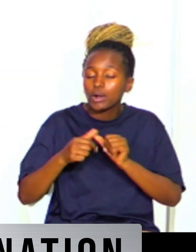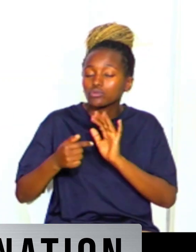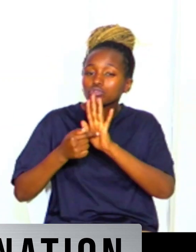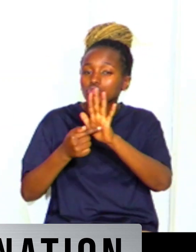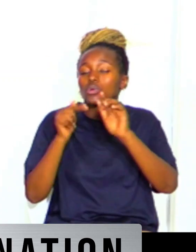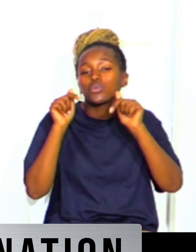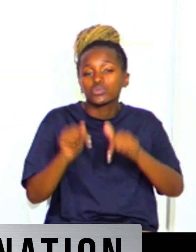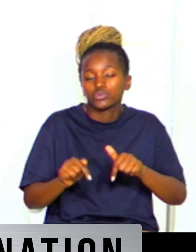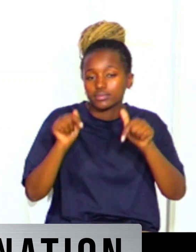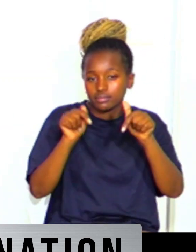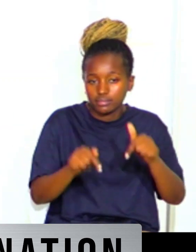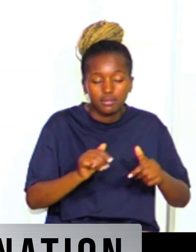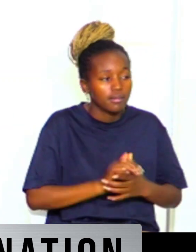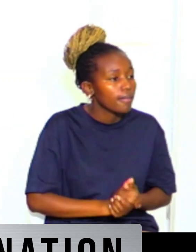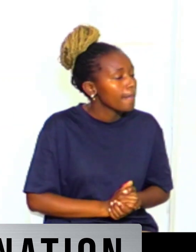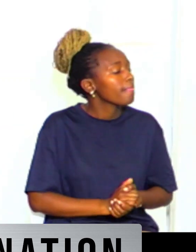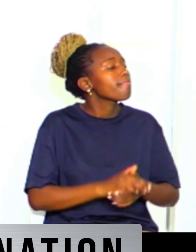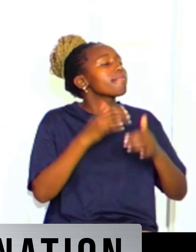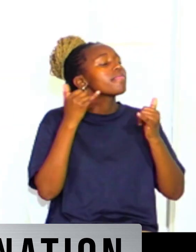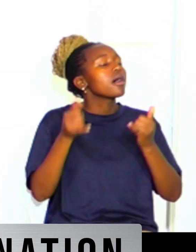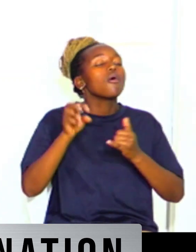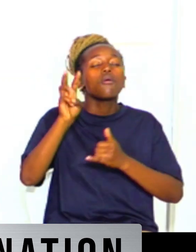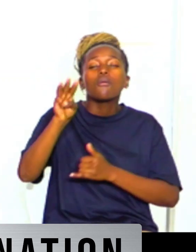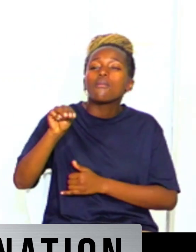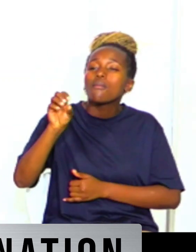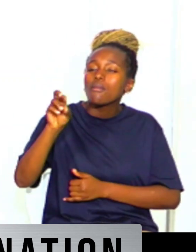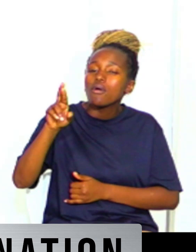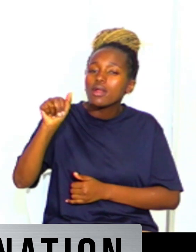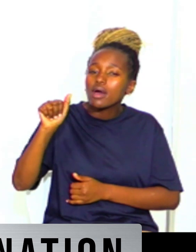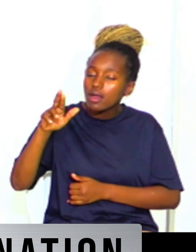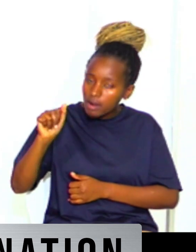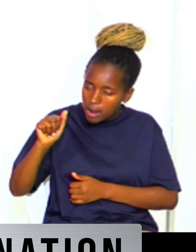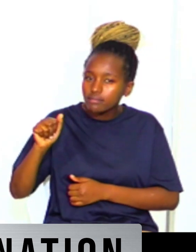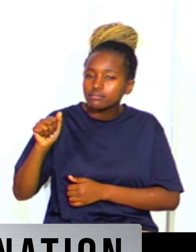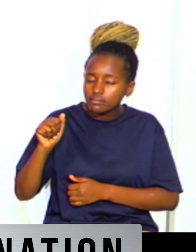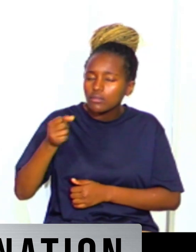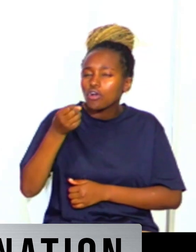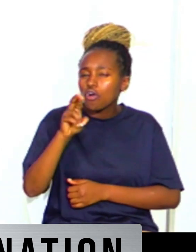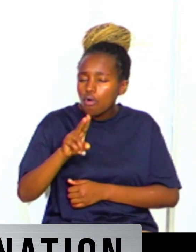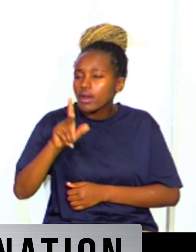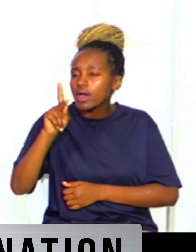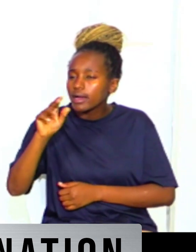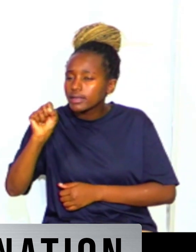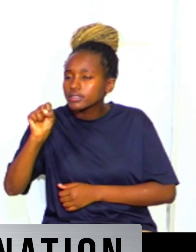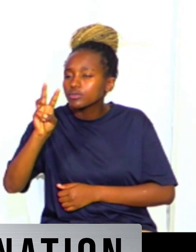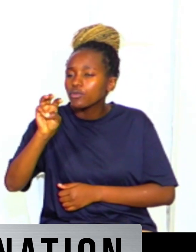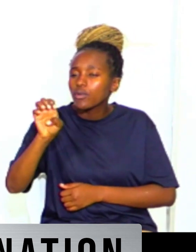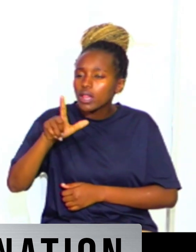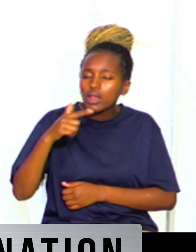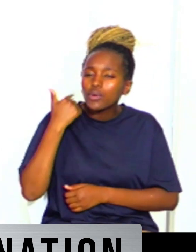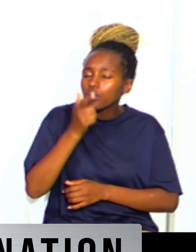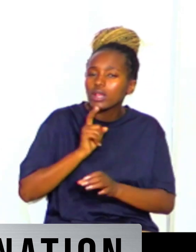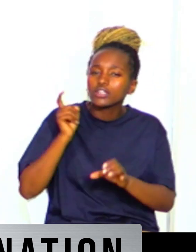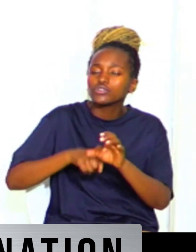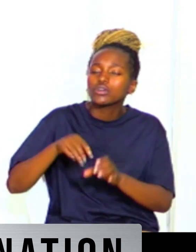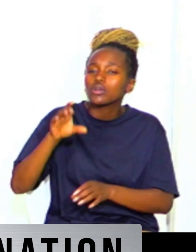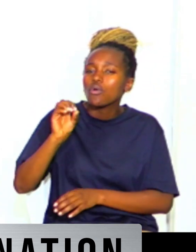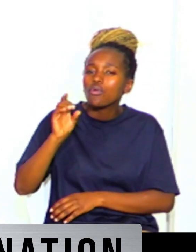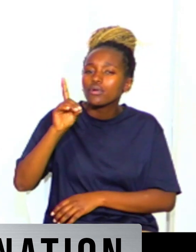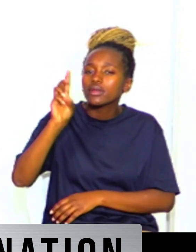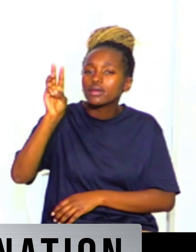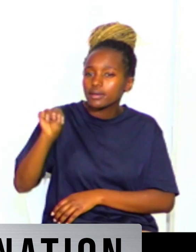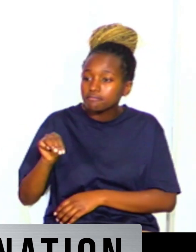Morara Kibaso, if I'm not wrong, nani aliingia ODM? One of them. It was Kasmuel. But sasa